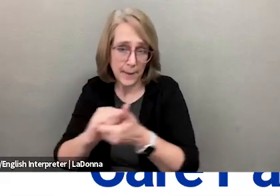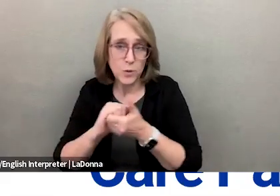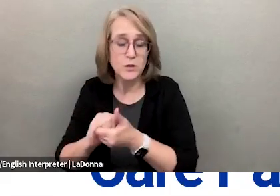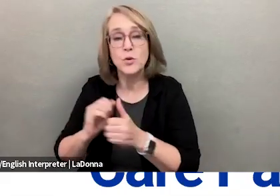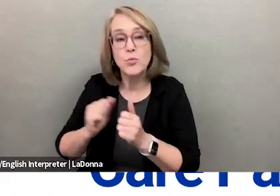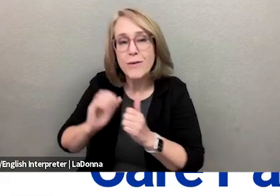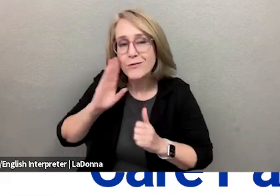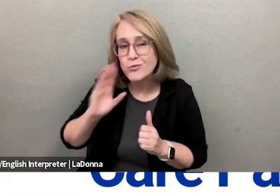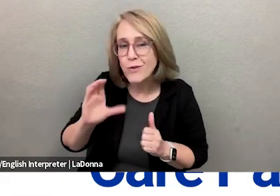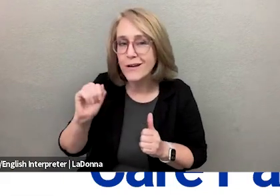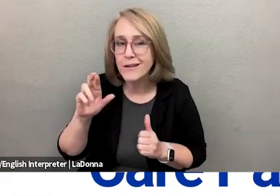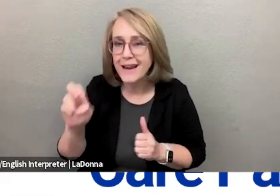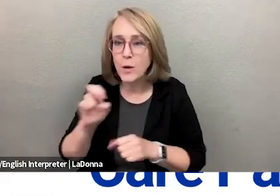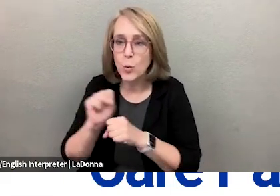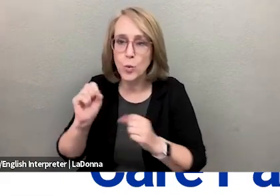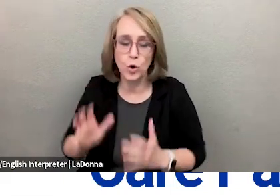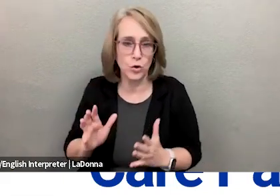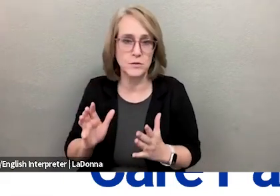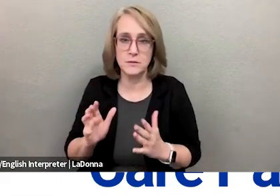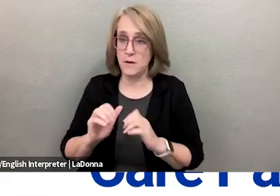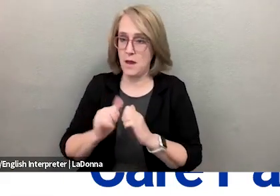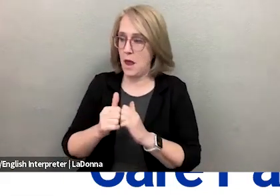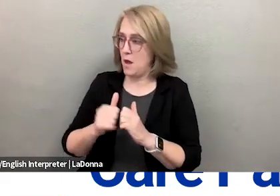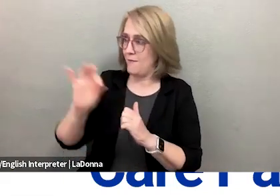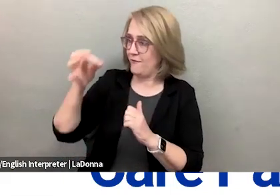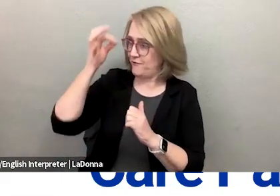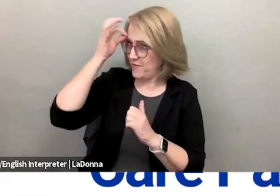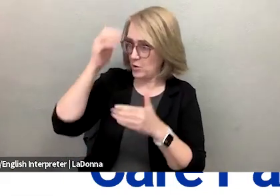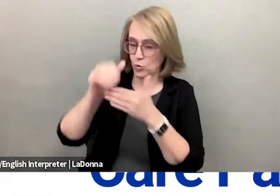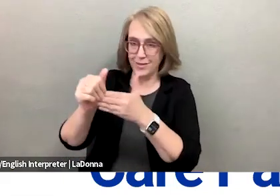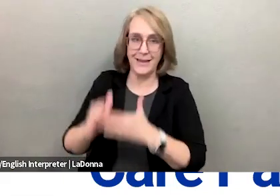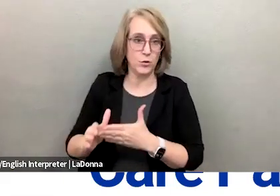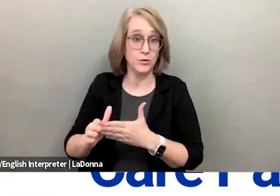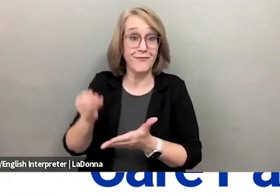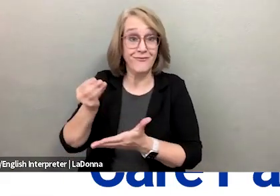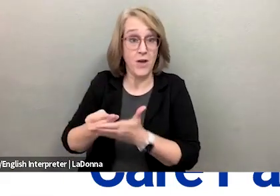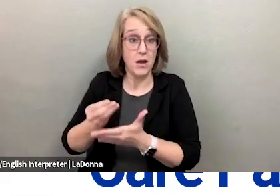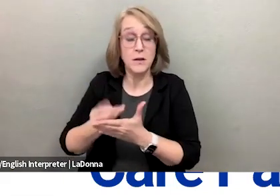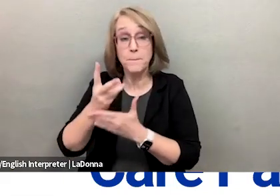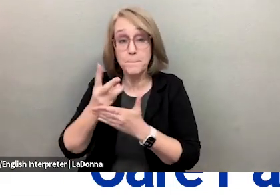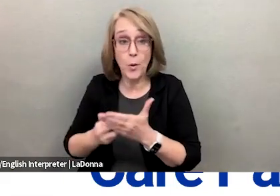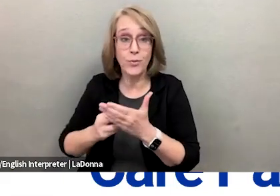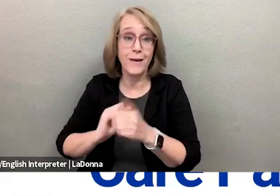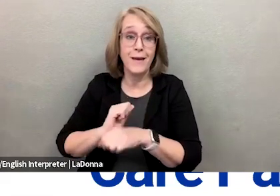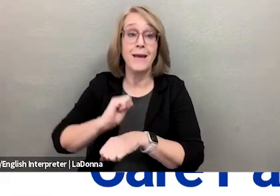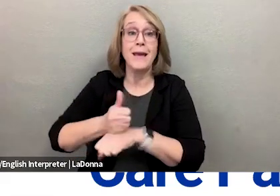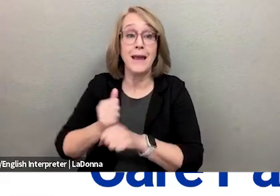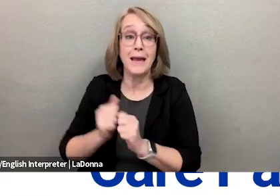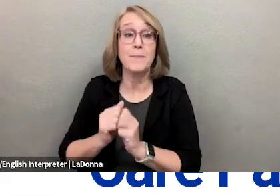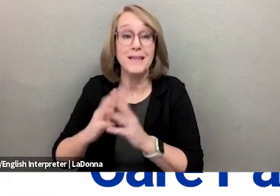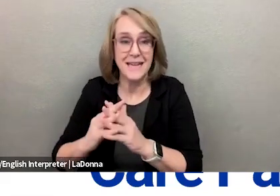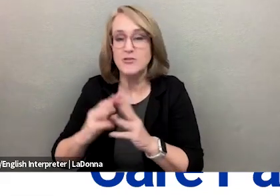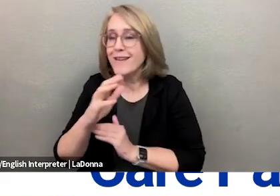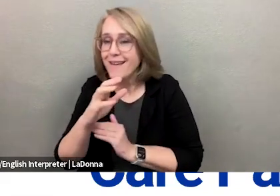projects, and how can federal leaders better fund both the implementation and the evaluation so we know exactly what